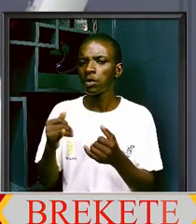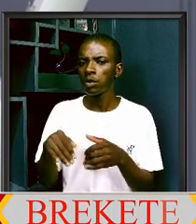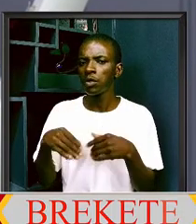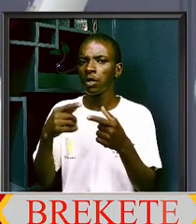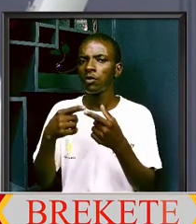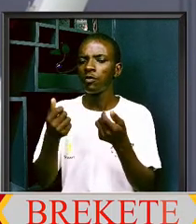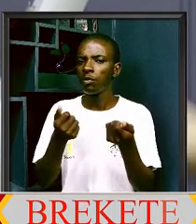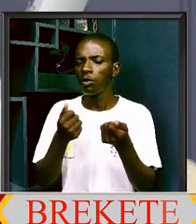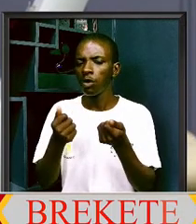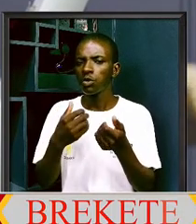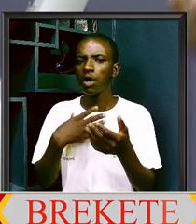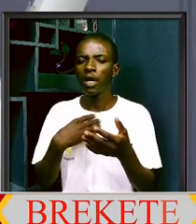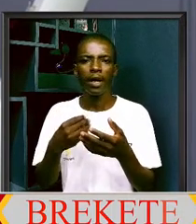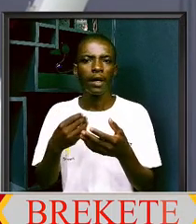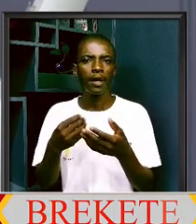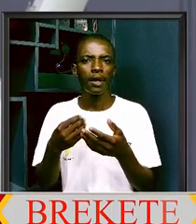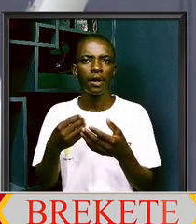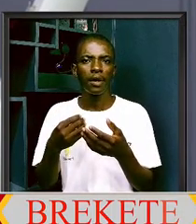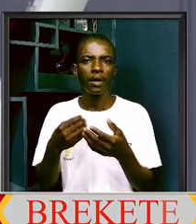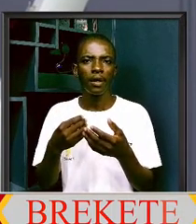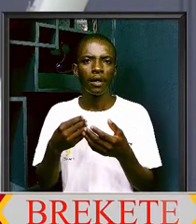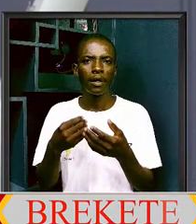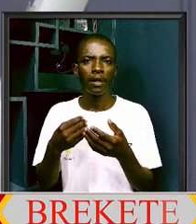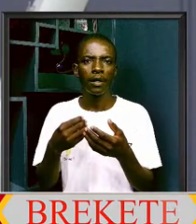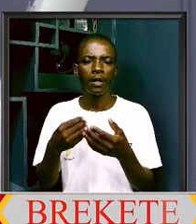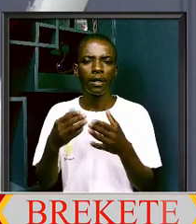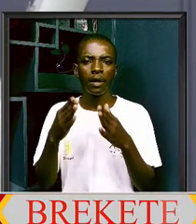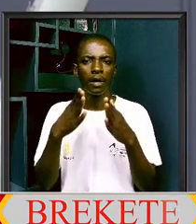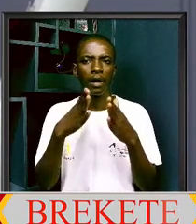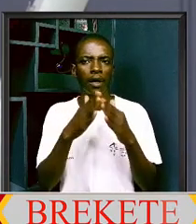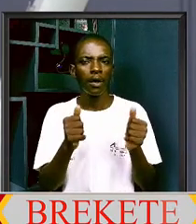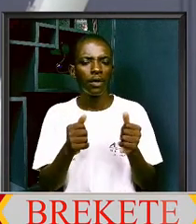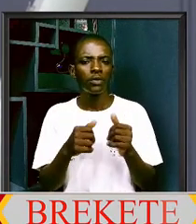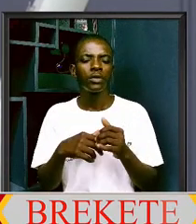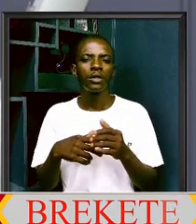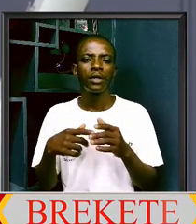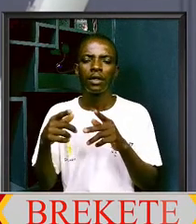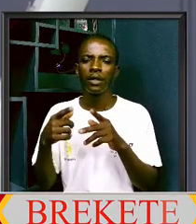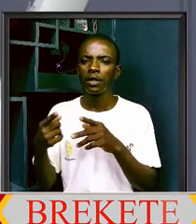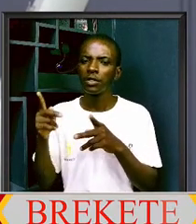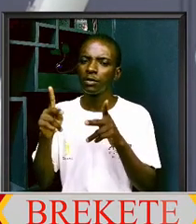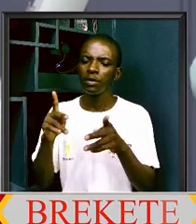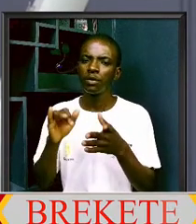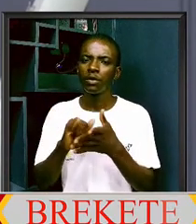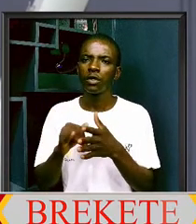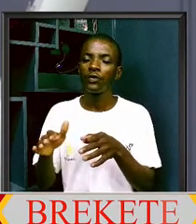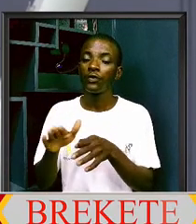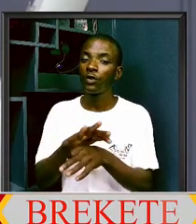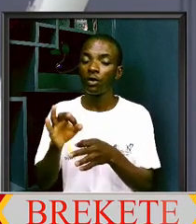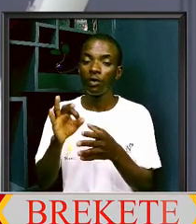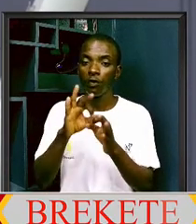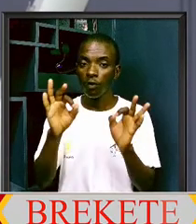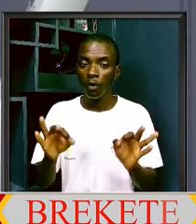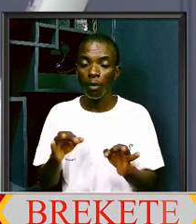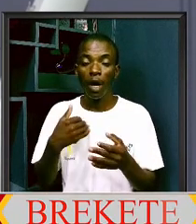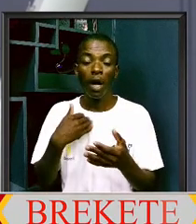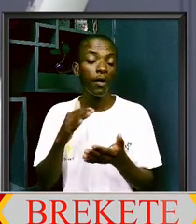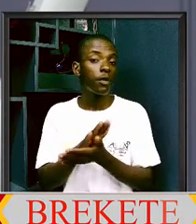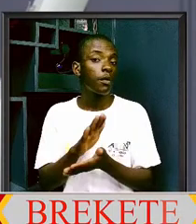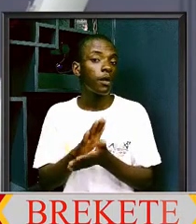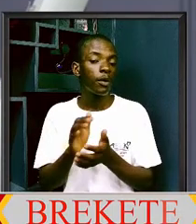they give Moto and car Moto and Moto and house so these people now them F the form I have